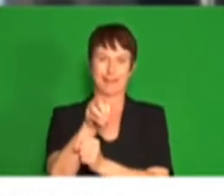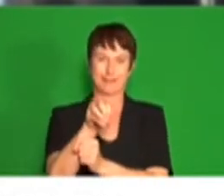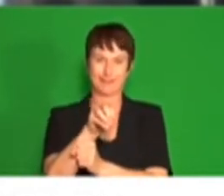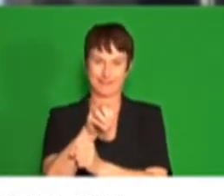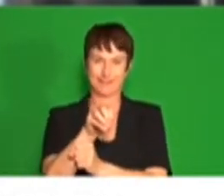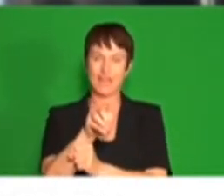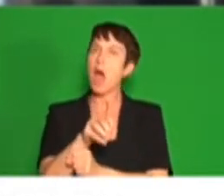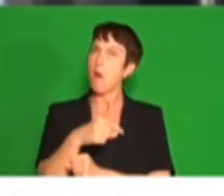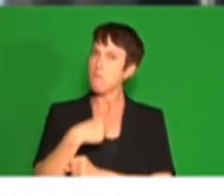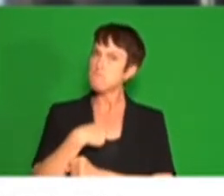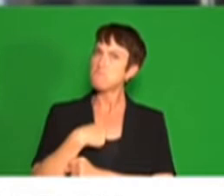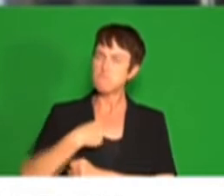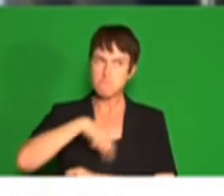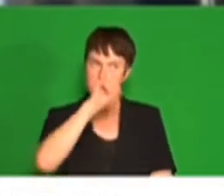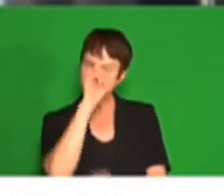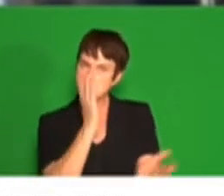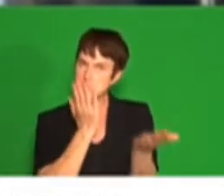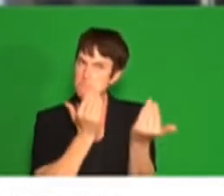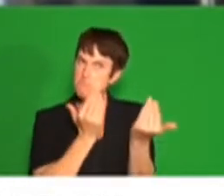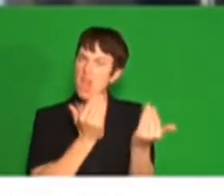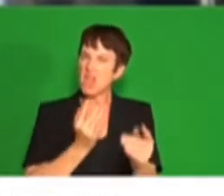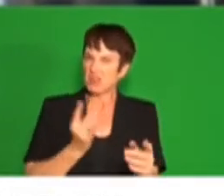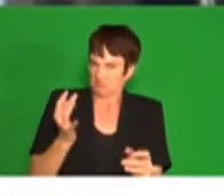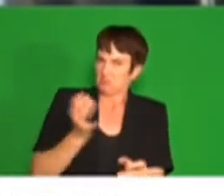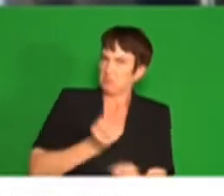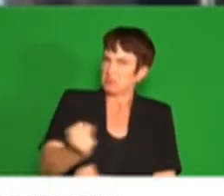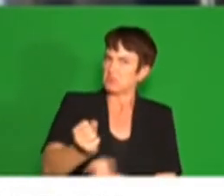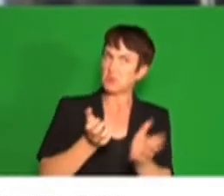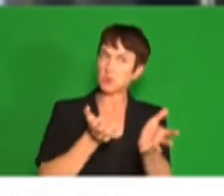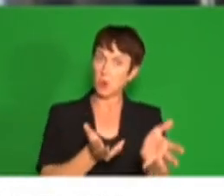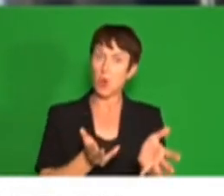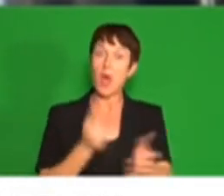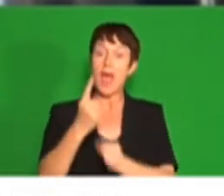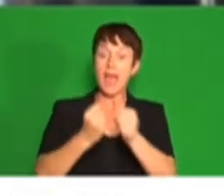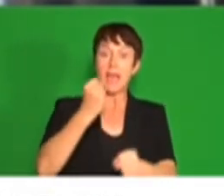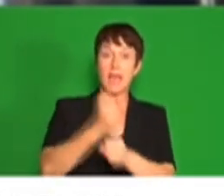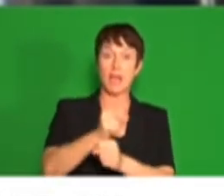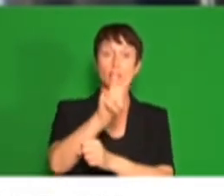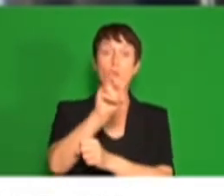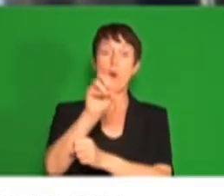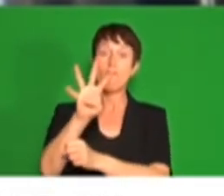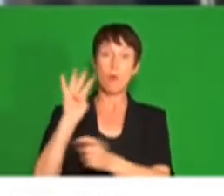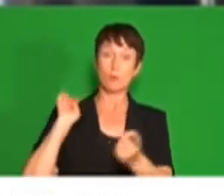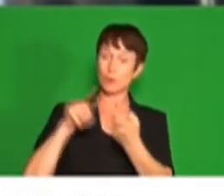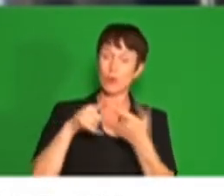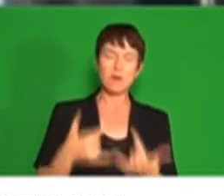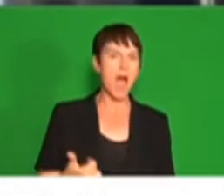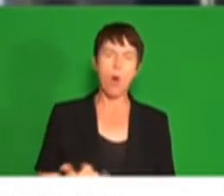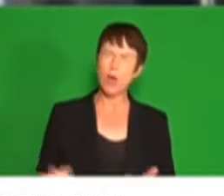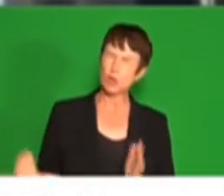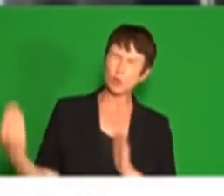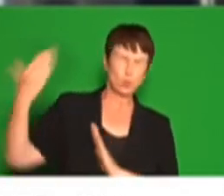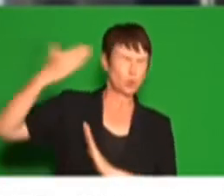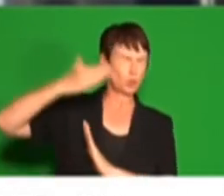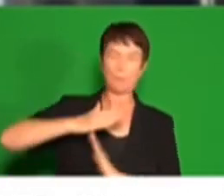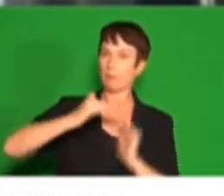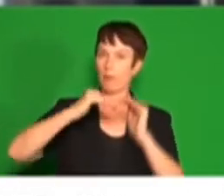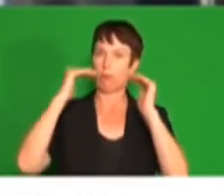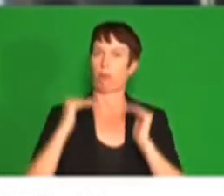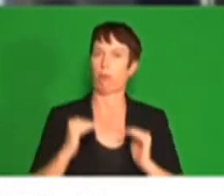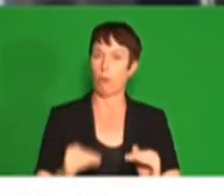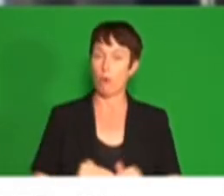bank's expectation, and is the lowest rate since 2004. The bank's forecast for